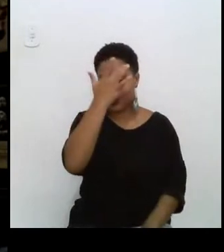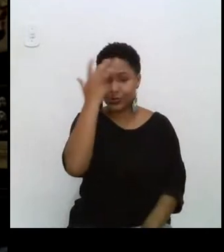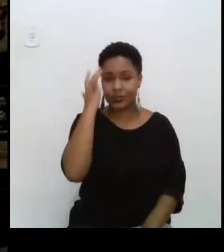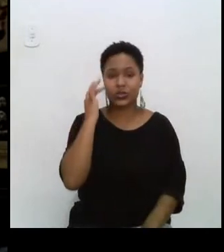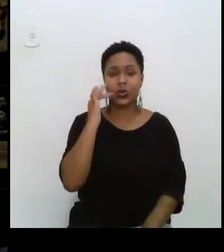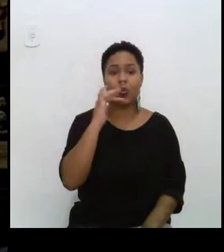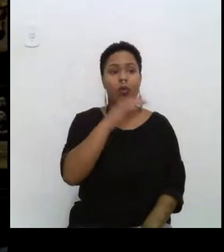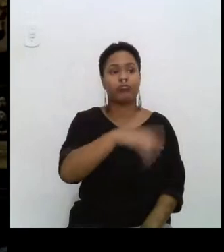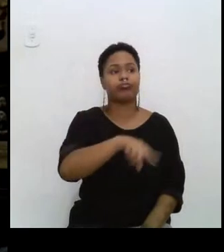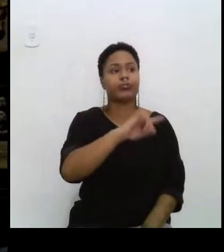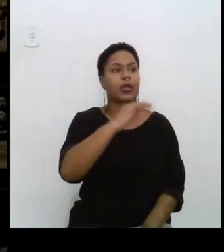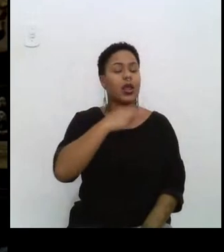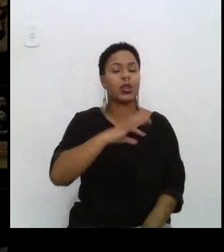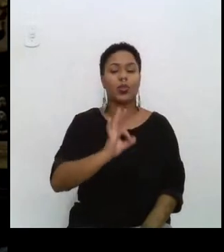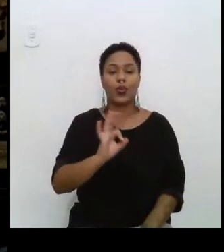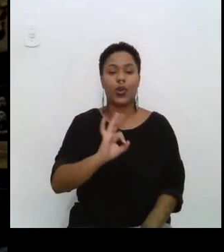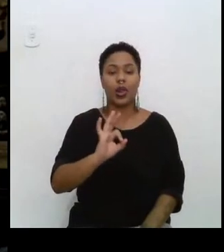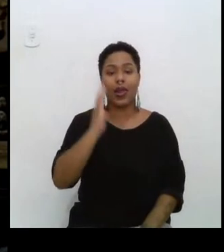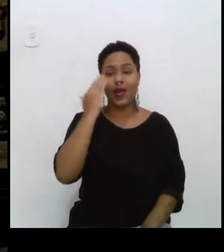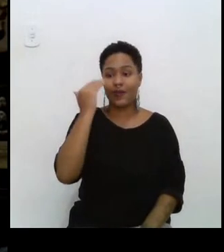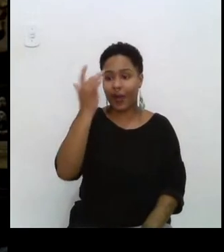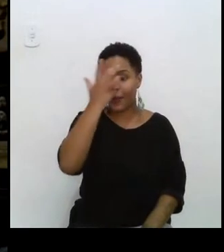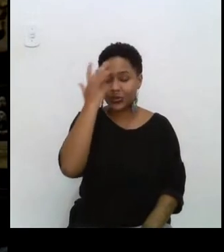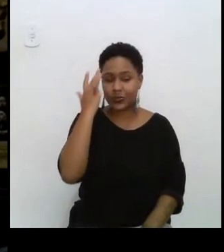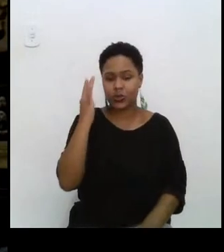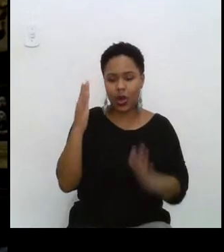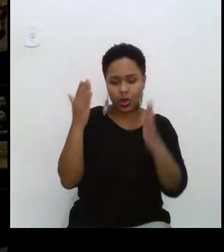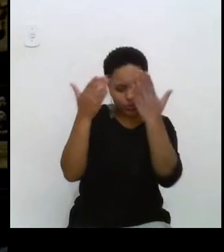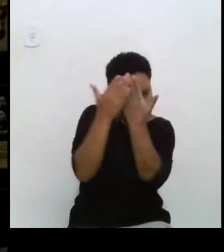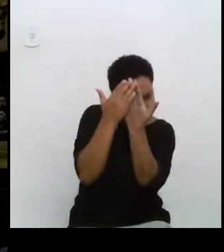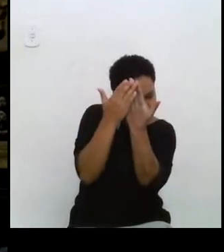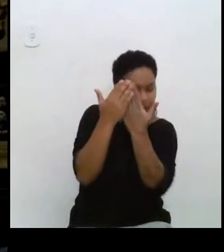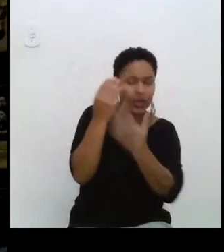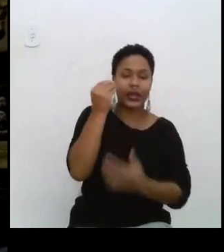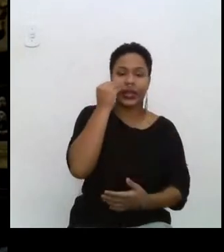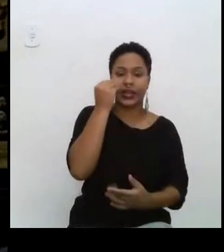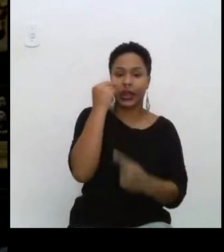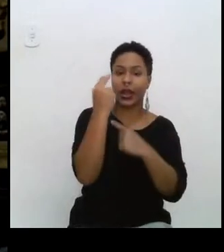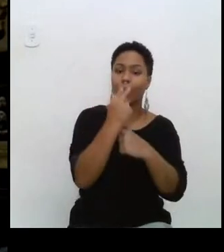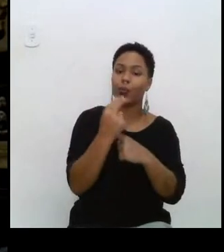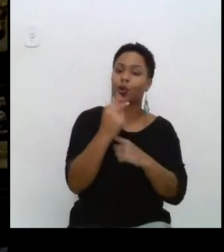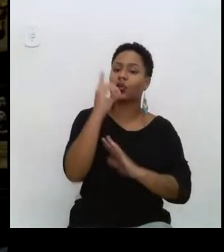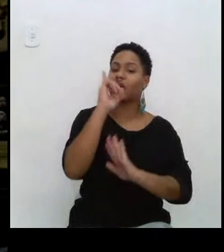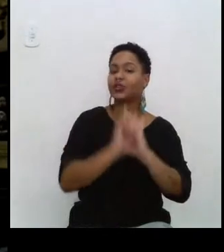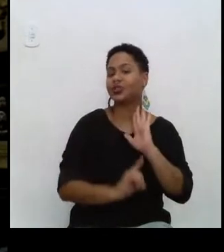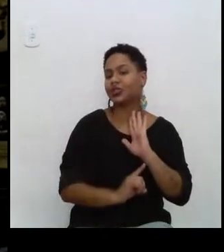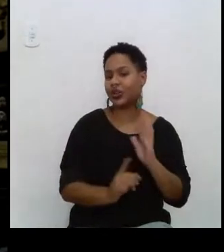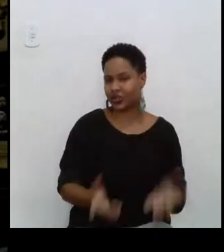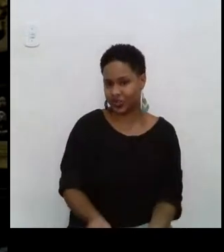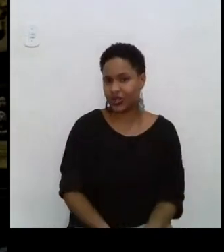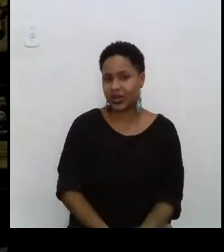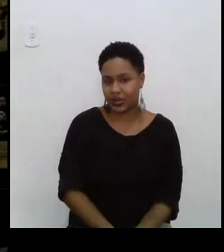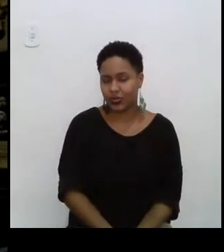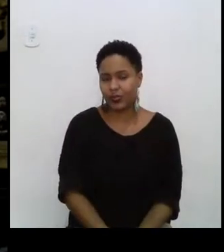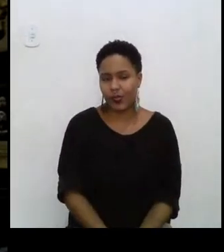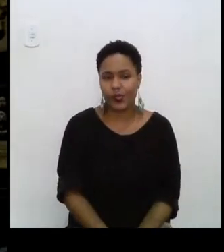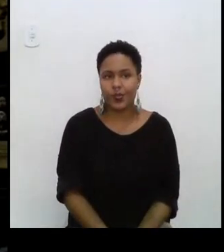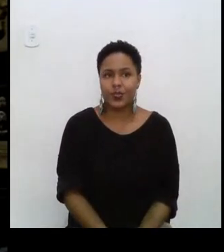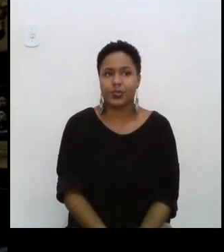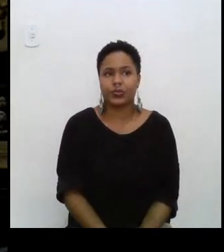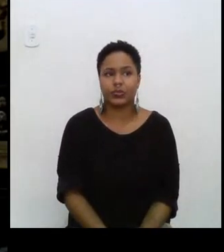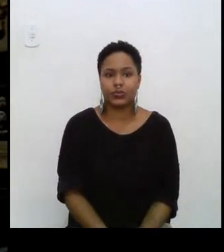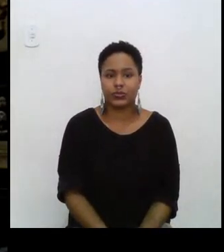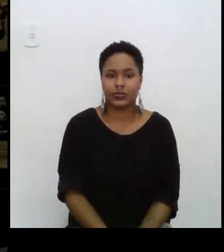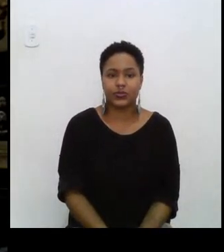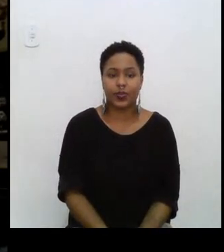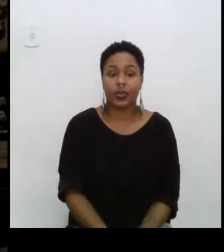to take this will increase The Rock so da tradução All I think about